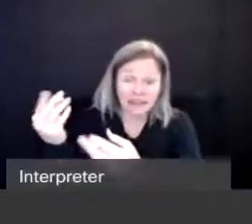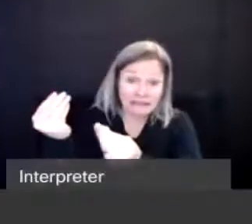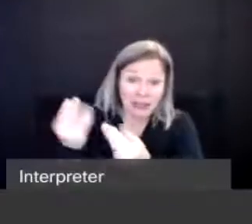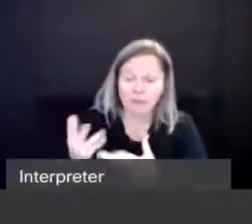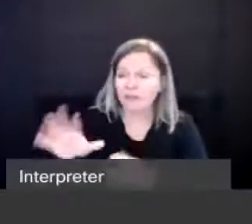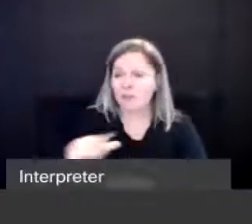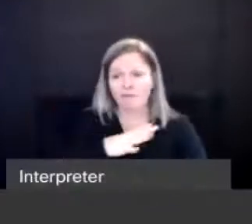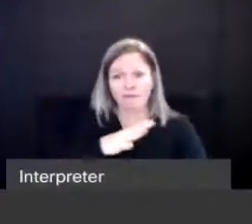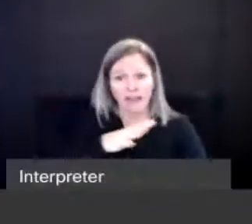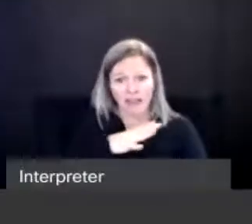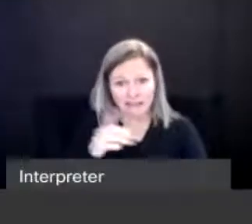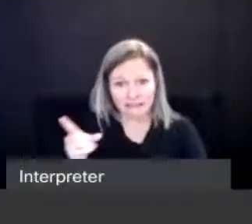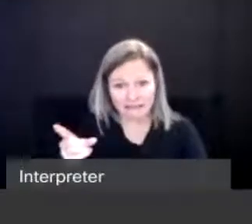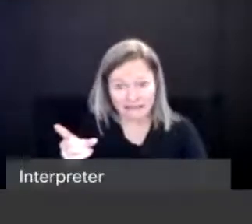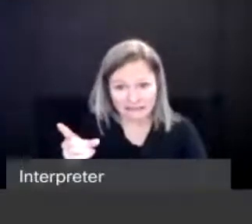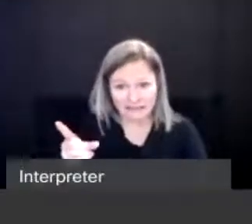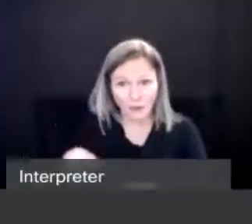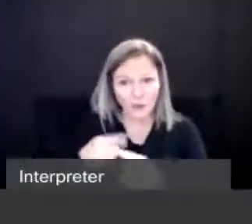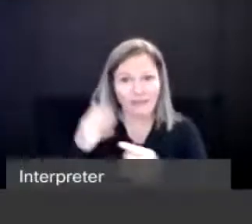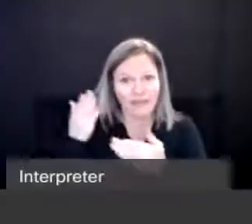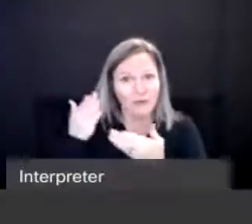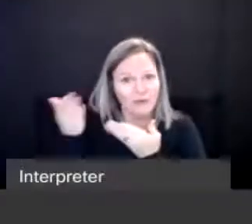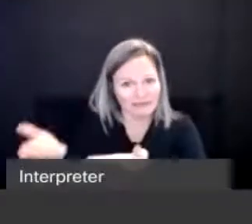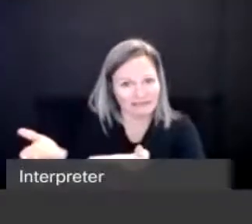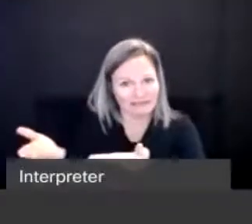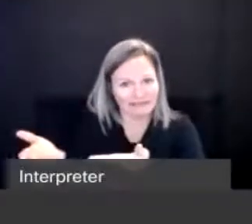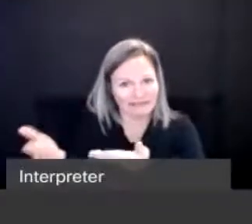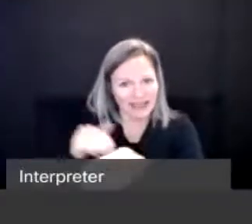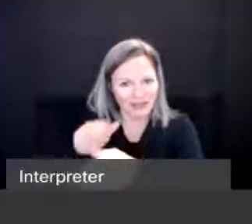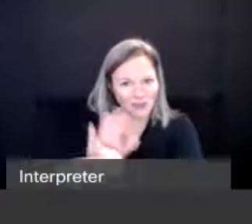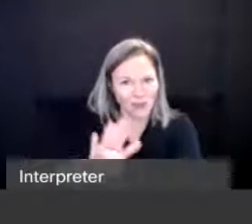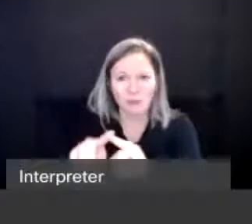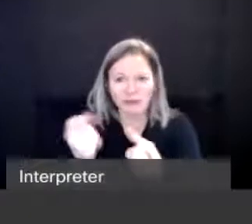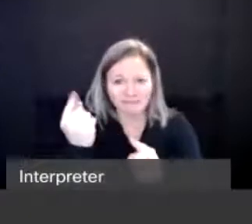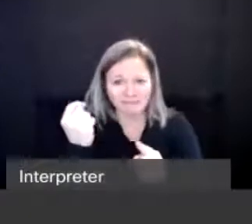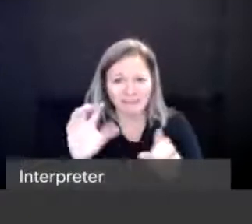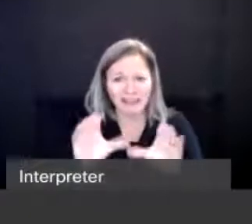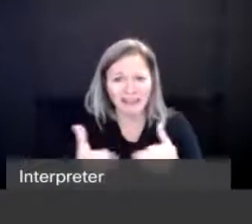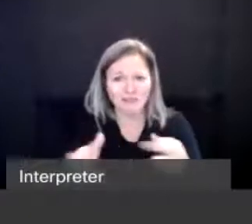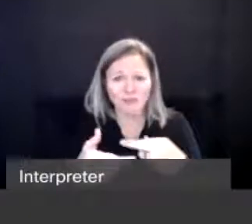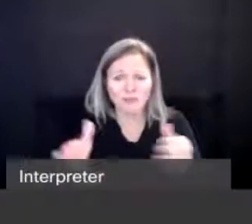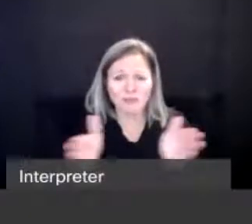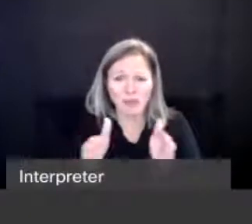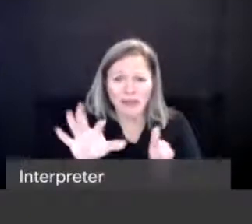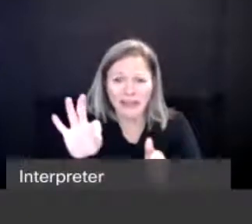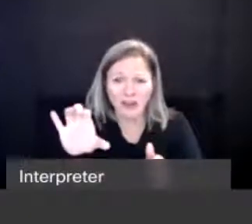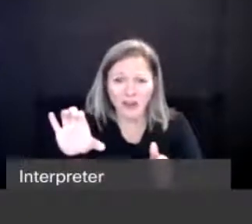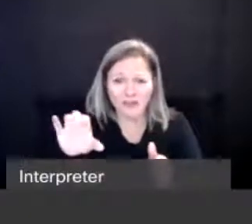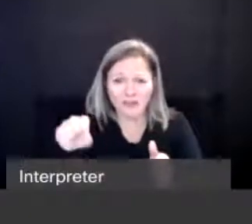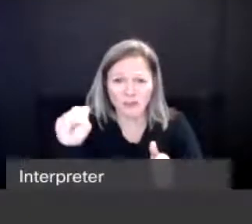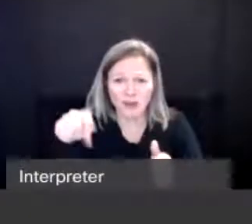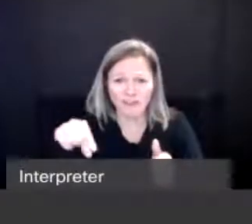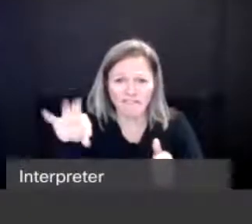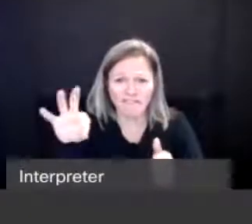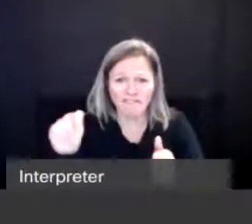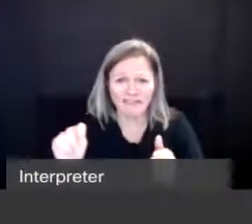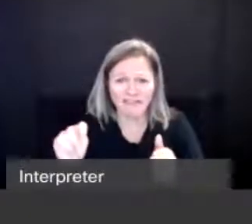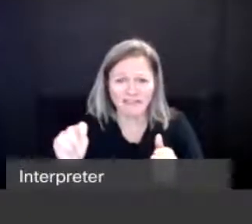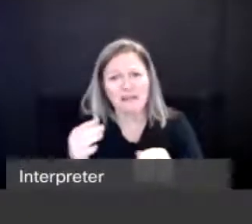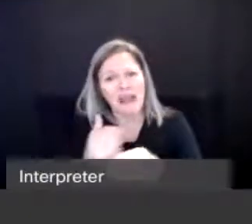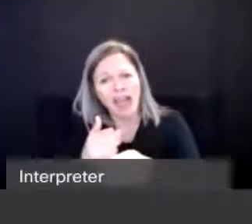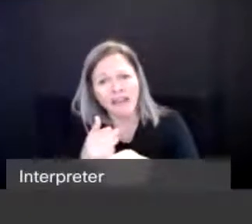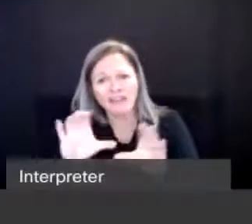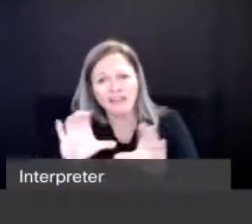them when they were there. But our classrooms are small, they're 900 square feet. Most classrooms now are built to